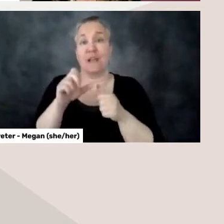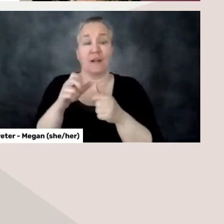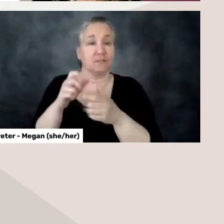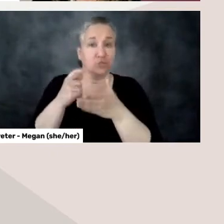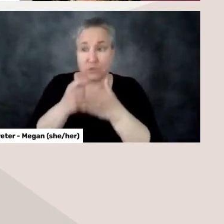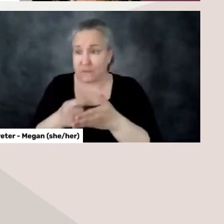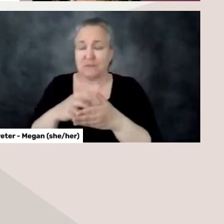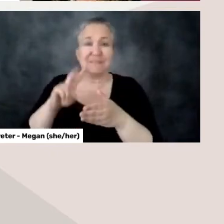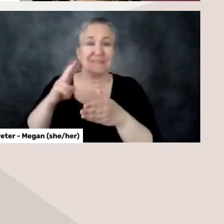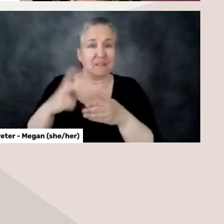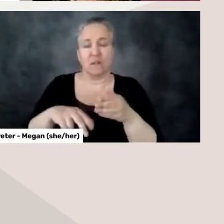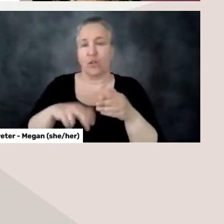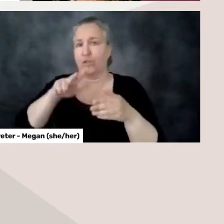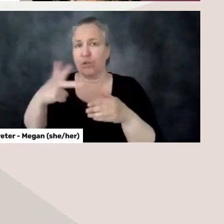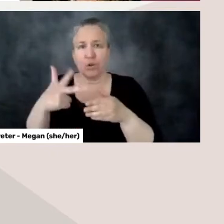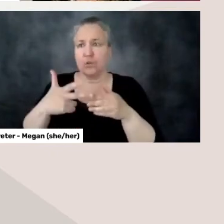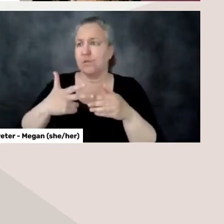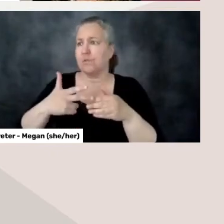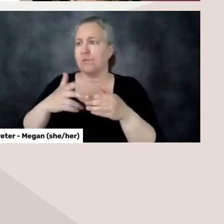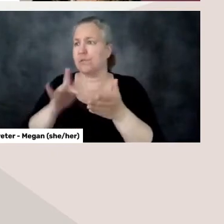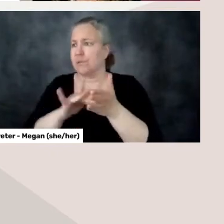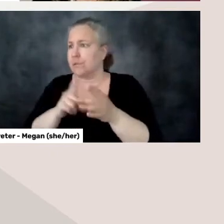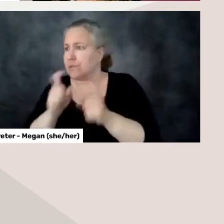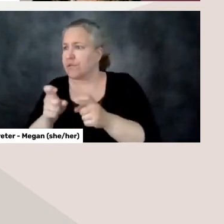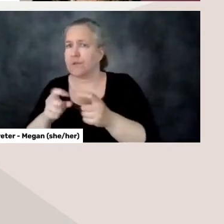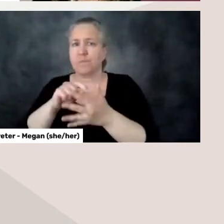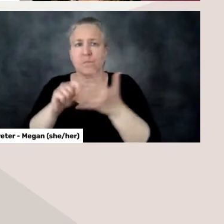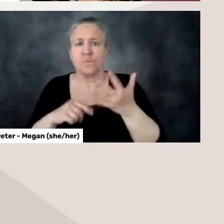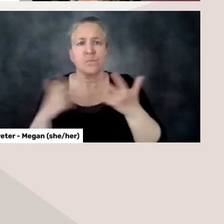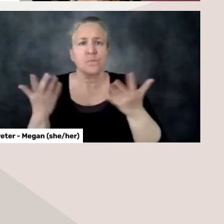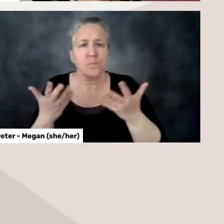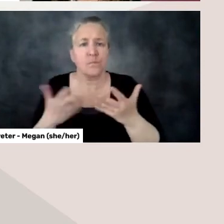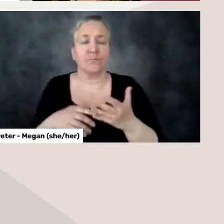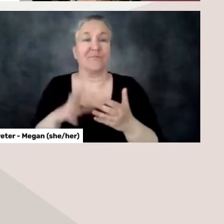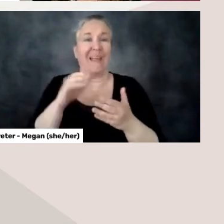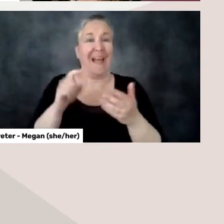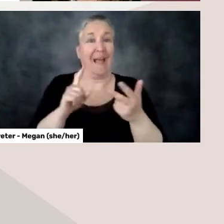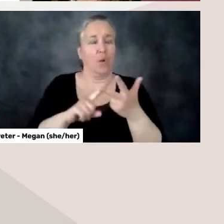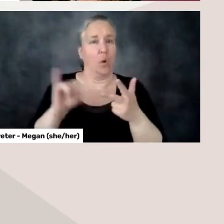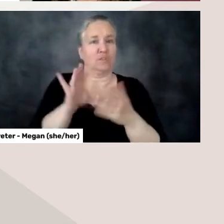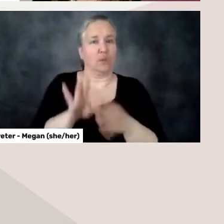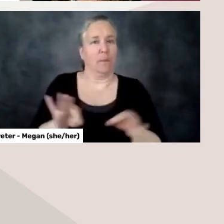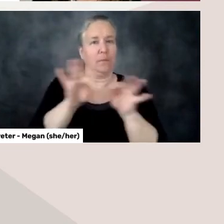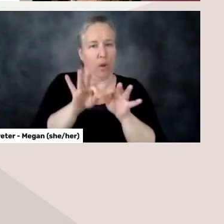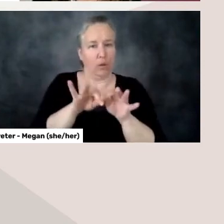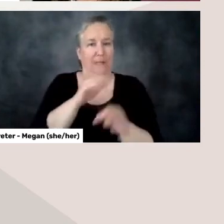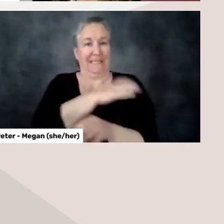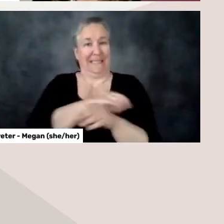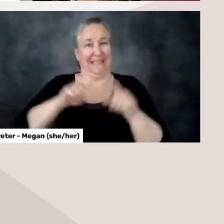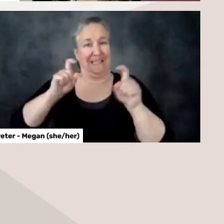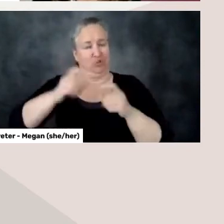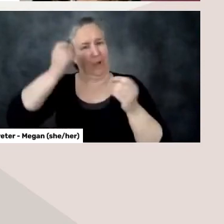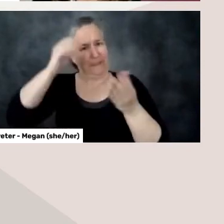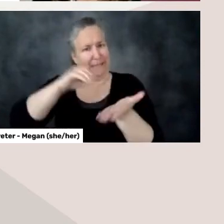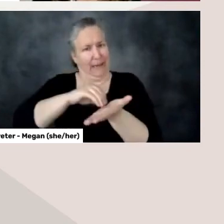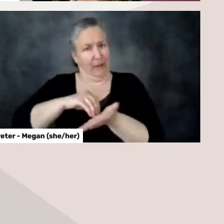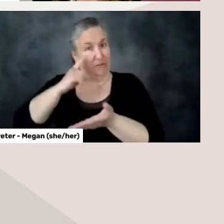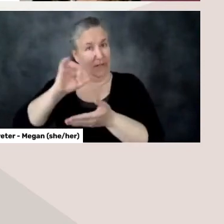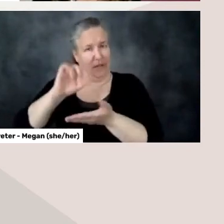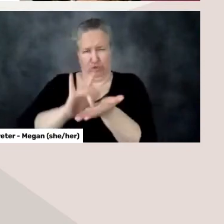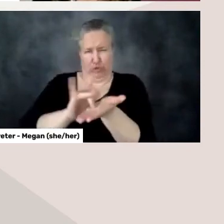is based on how the drug was approved, what the clinical trial data was for that